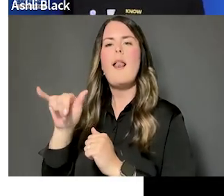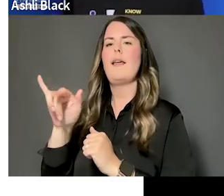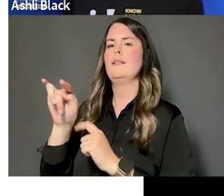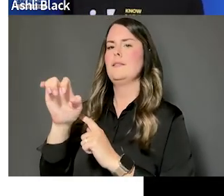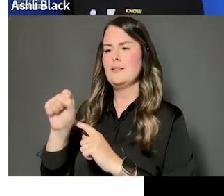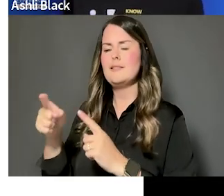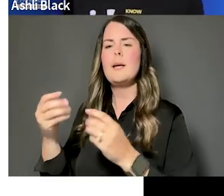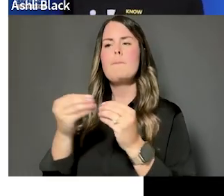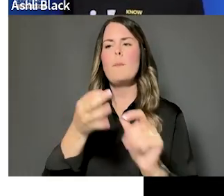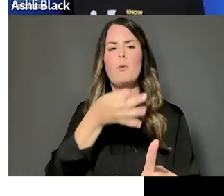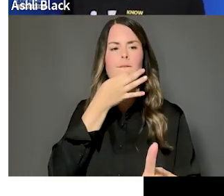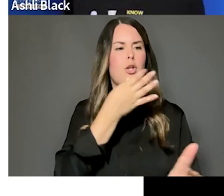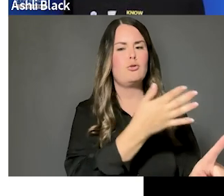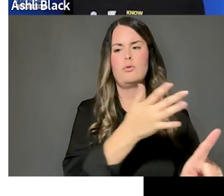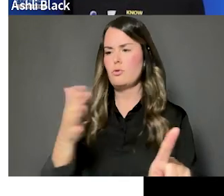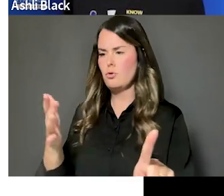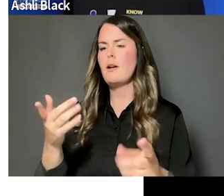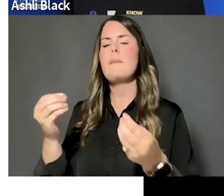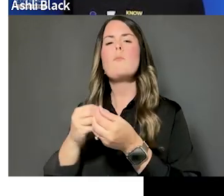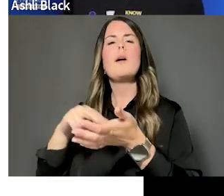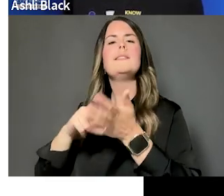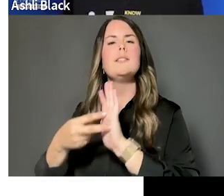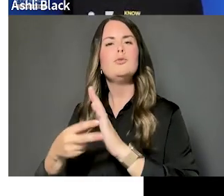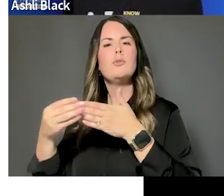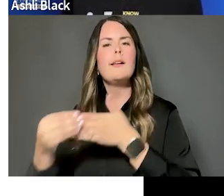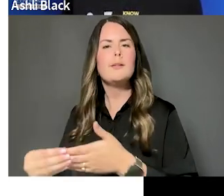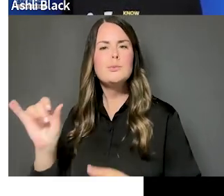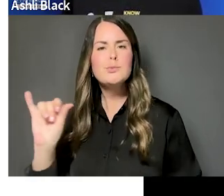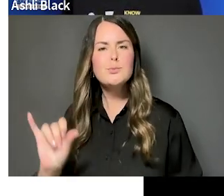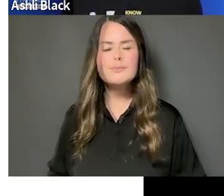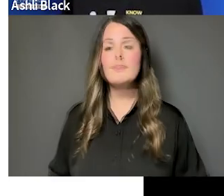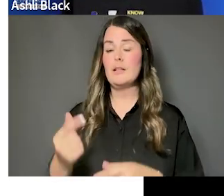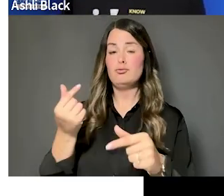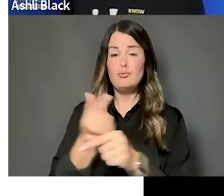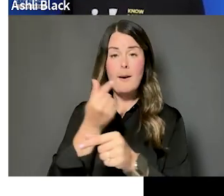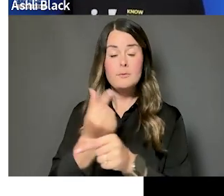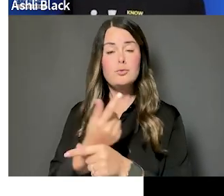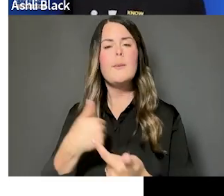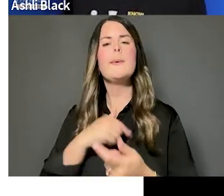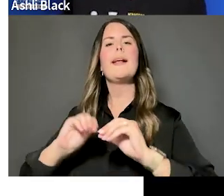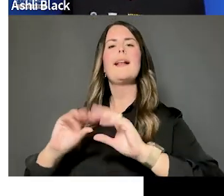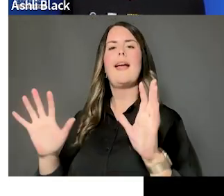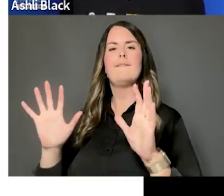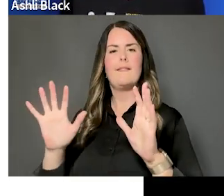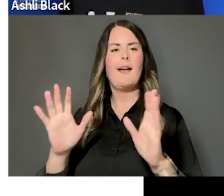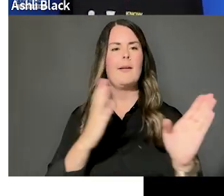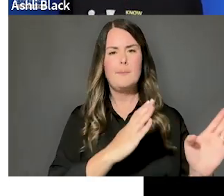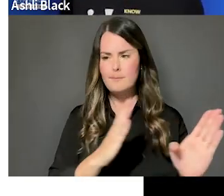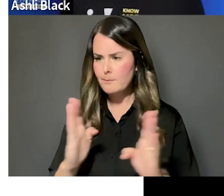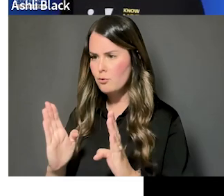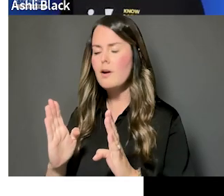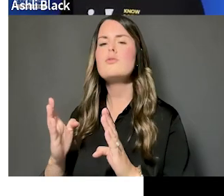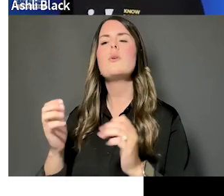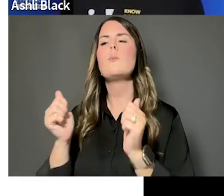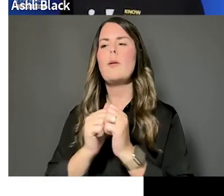students more time to reach proficiency with these skills that can need more attention. In geometry, we clarified the